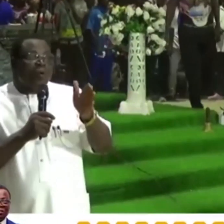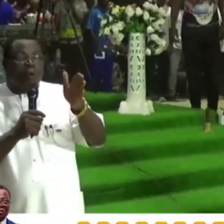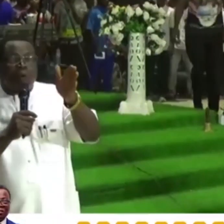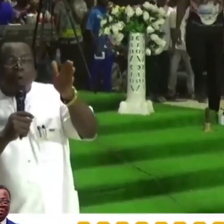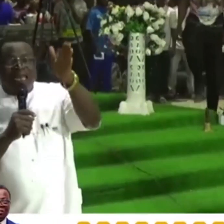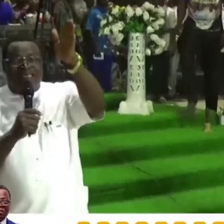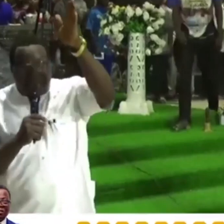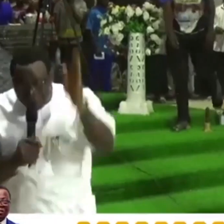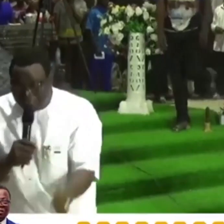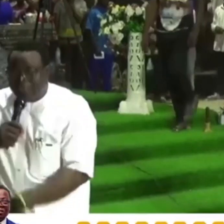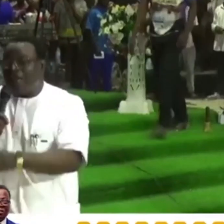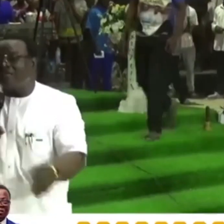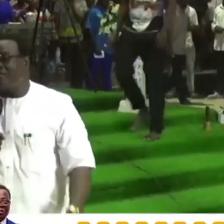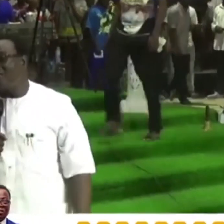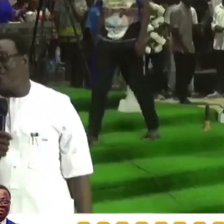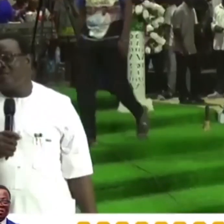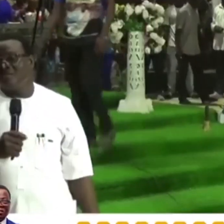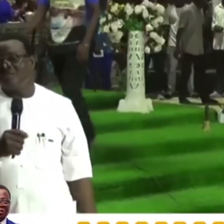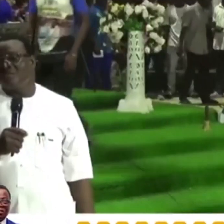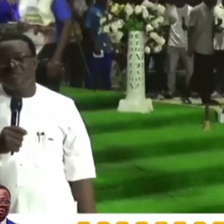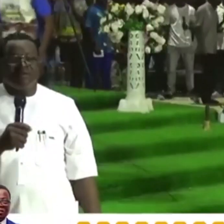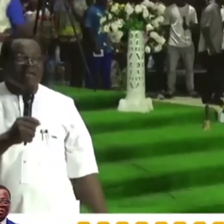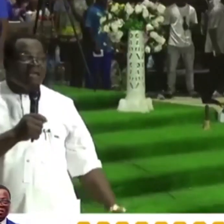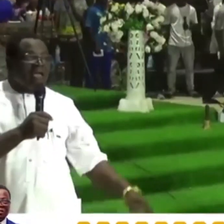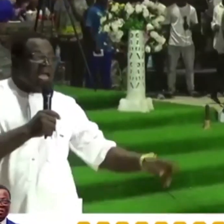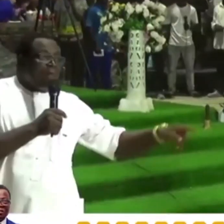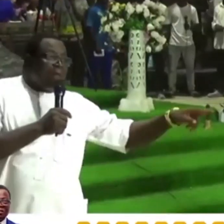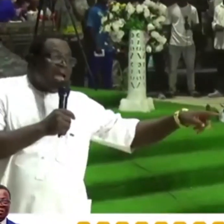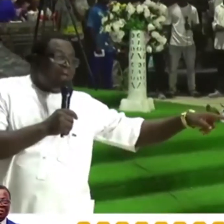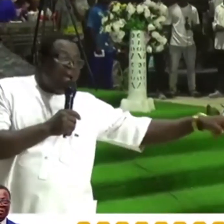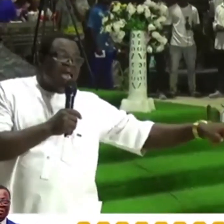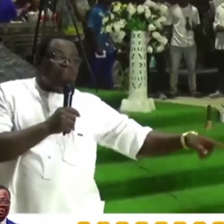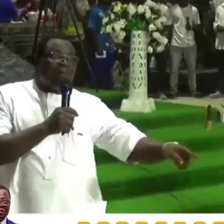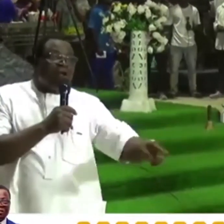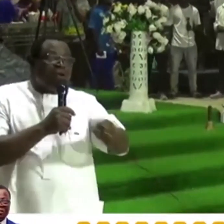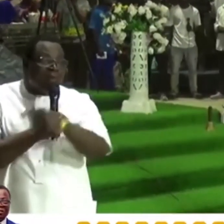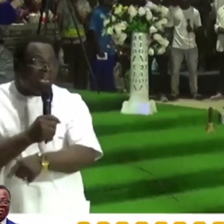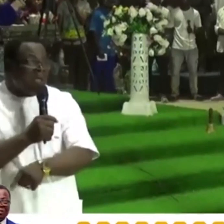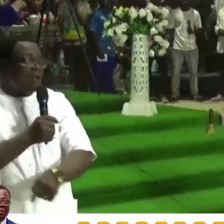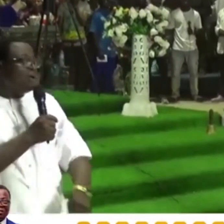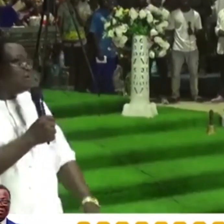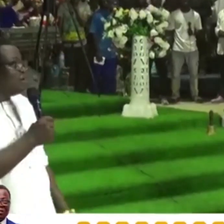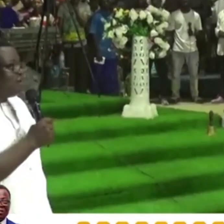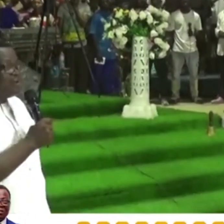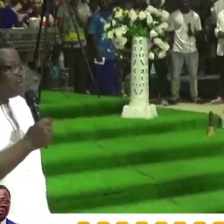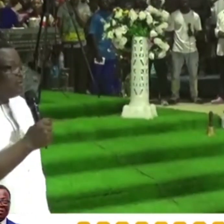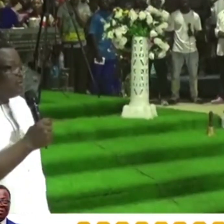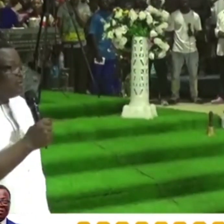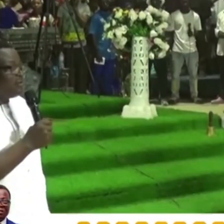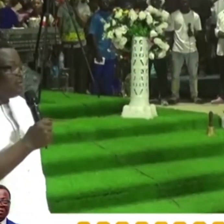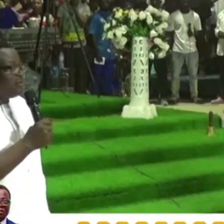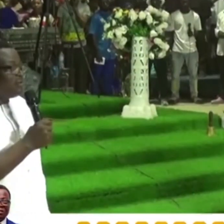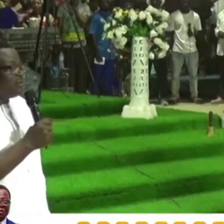and abroad. Wọ́n dẹ̀ já bíríìjì yẹn. And they destroy the bridge. Ẹ béèrè pé mo ló fẹ́ gbàdé bẹ́ẹ̀. Tell him how will you get